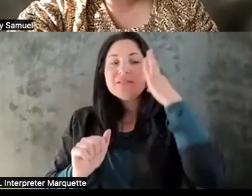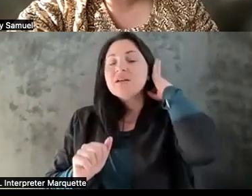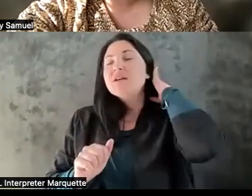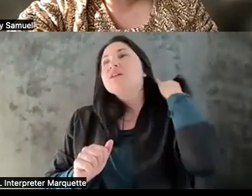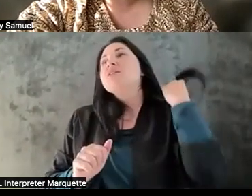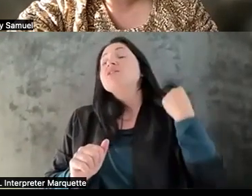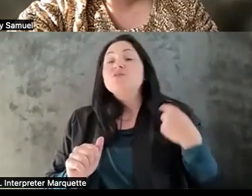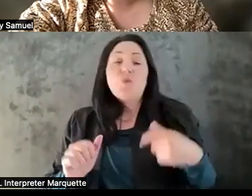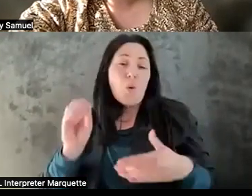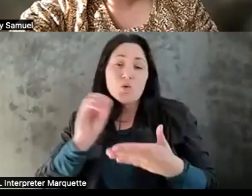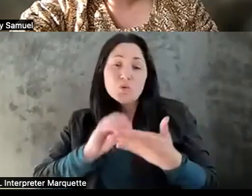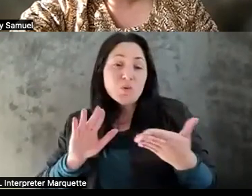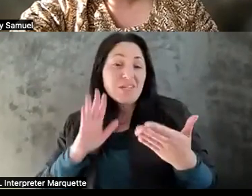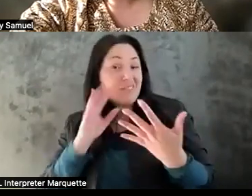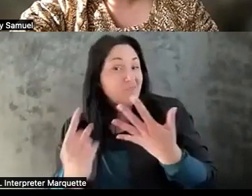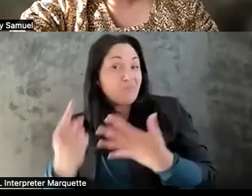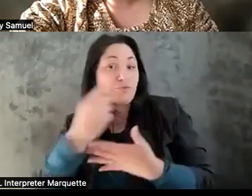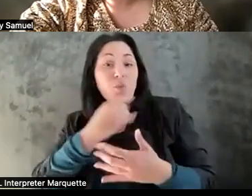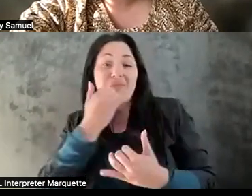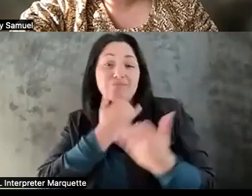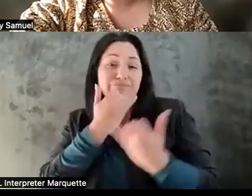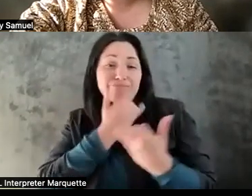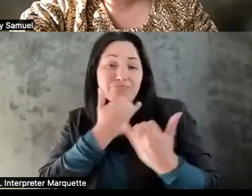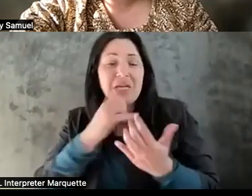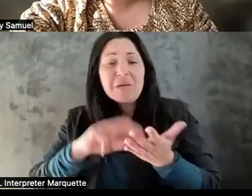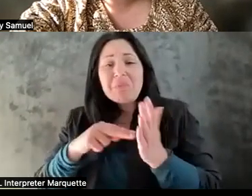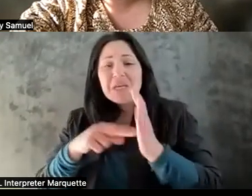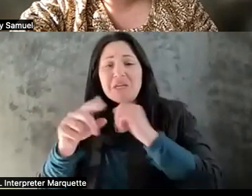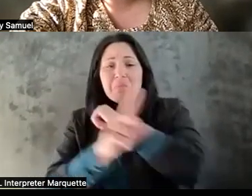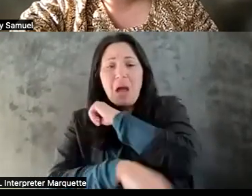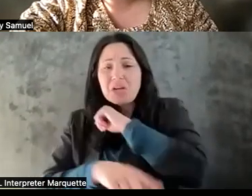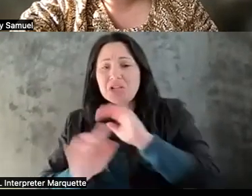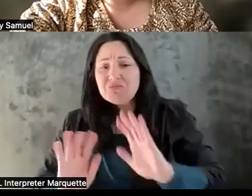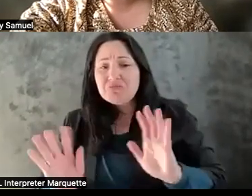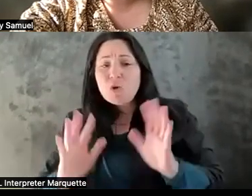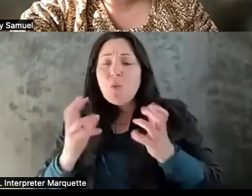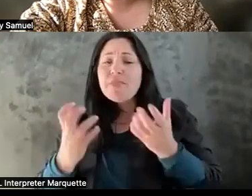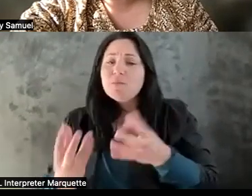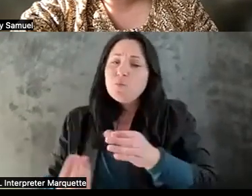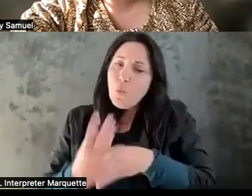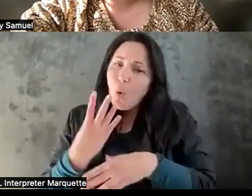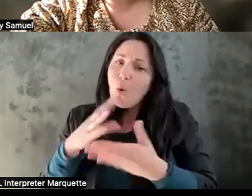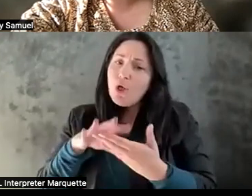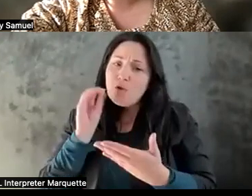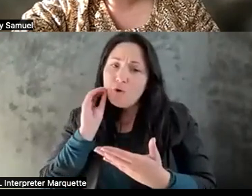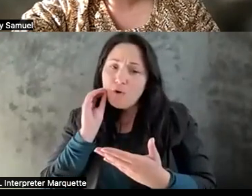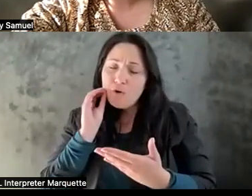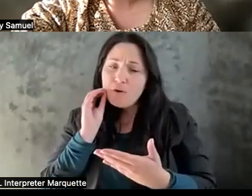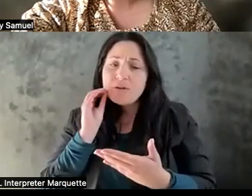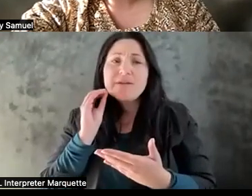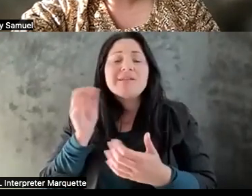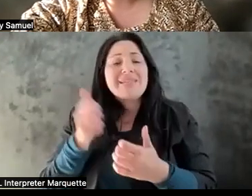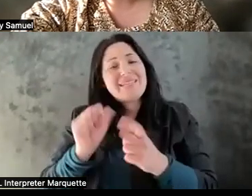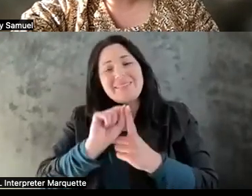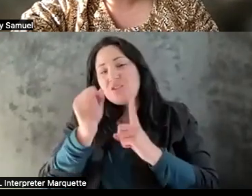their years are going to make mistakes. We're not about punishing students. We want them to grow and learn. And so every situation